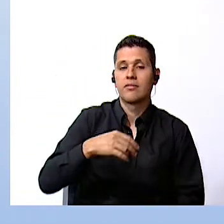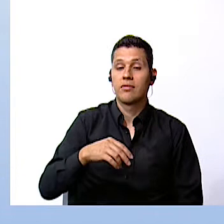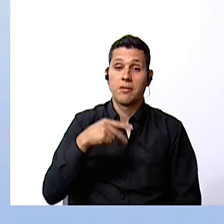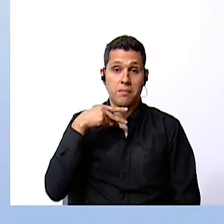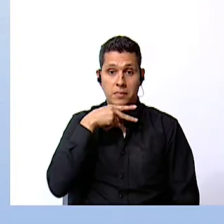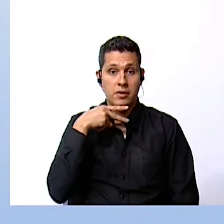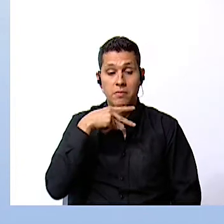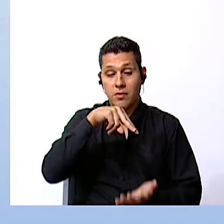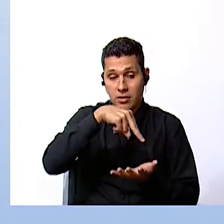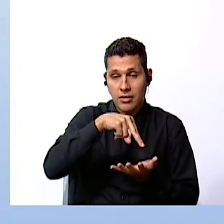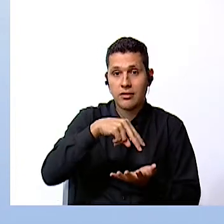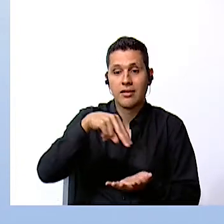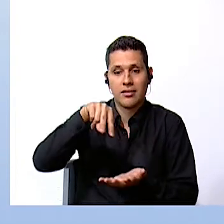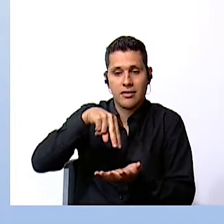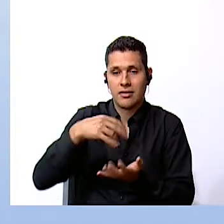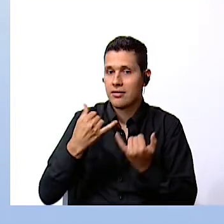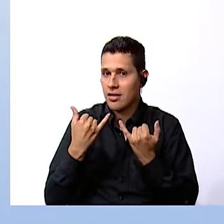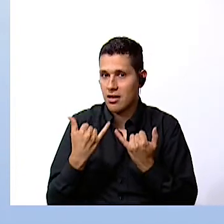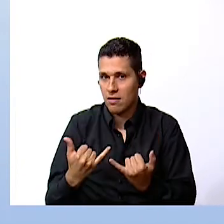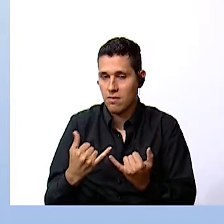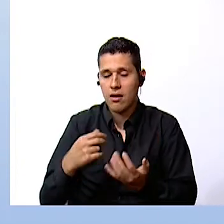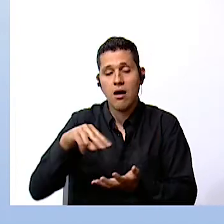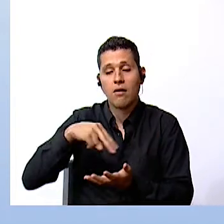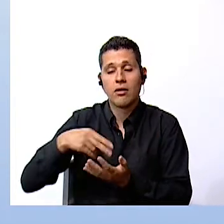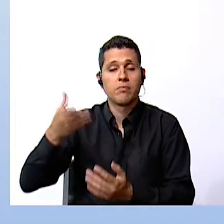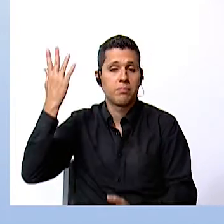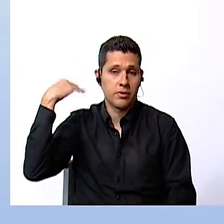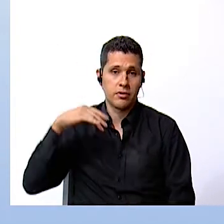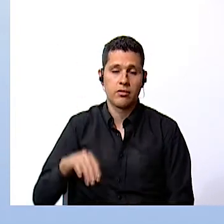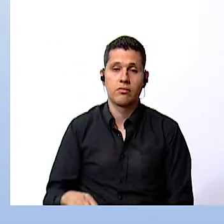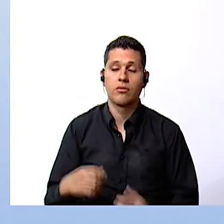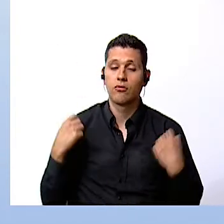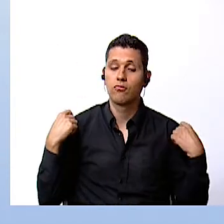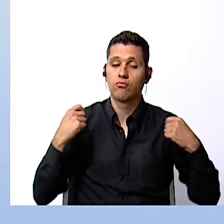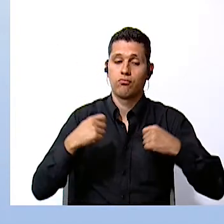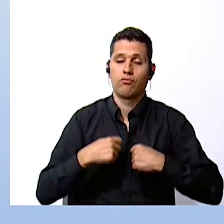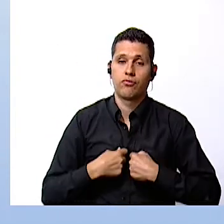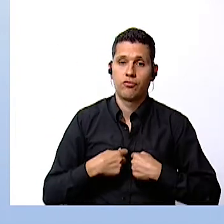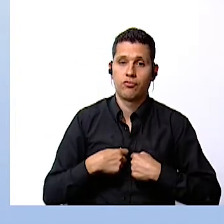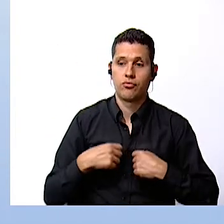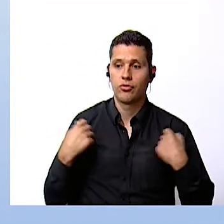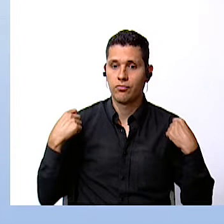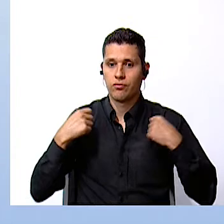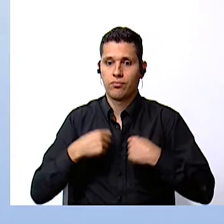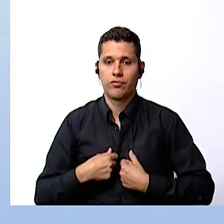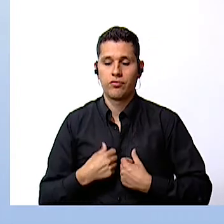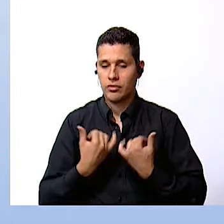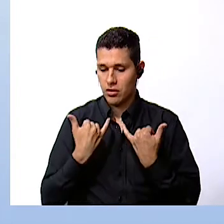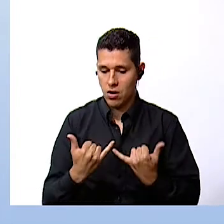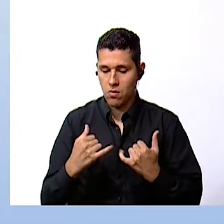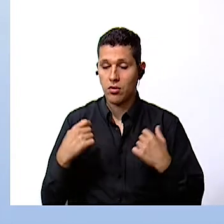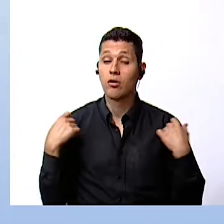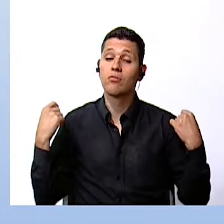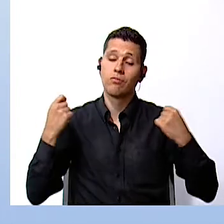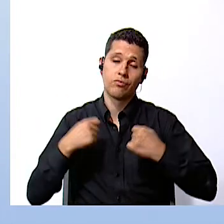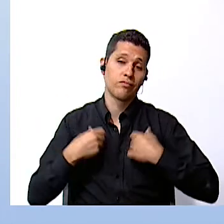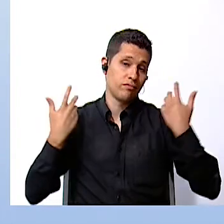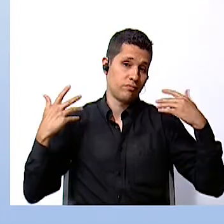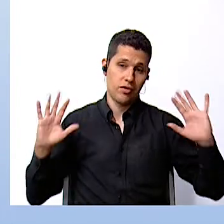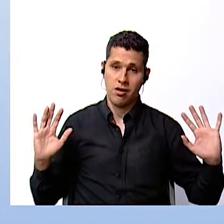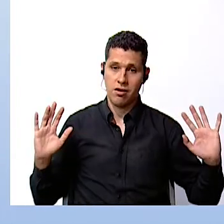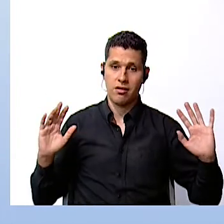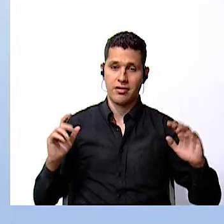dancing. Dress, dressed, and dressing. Clean, cleaned,